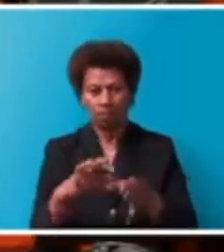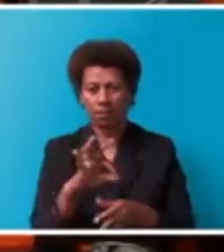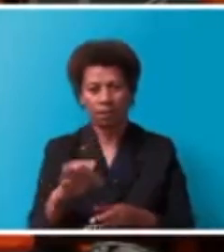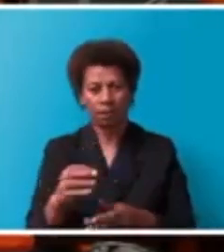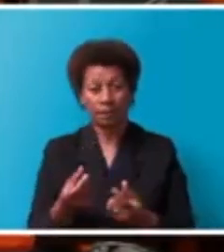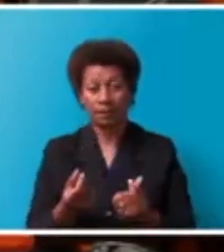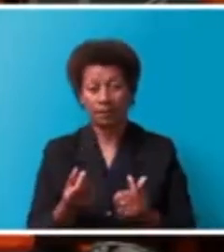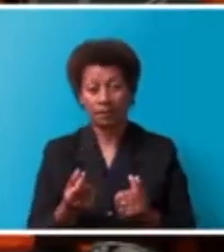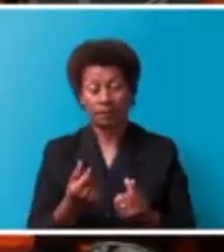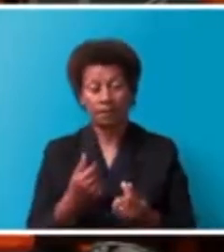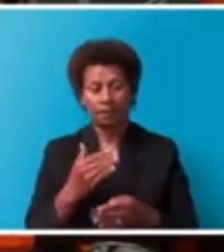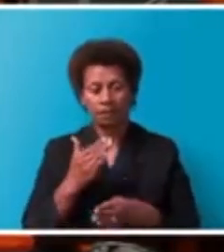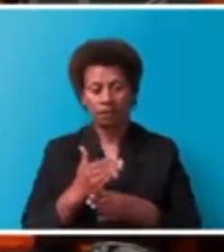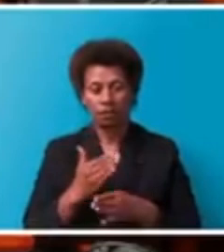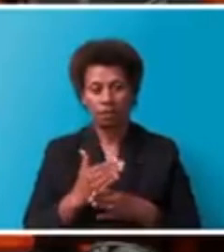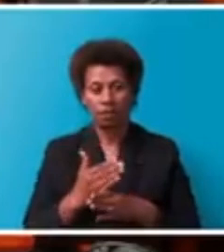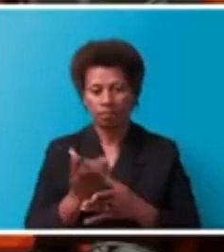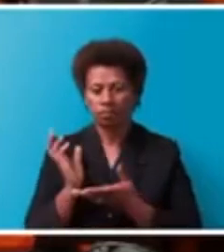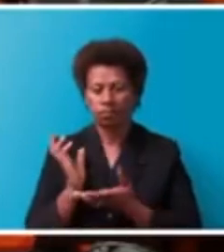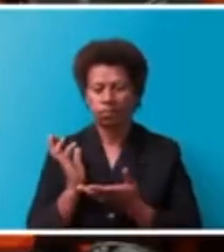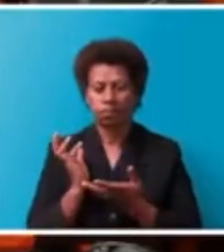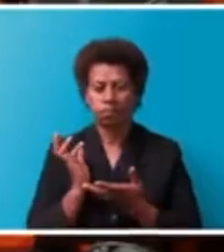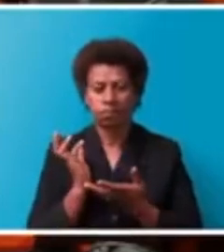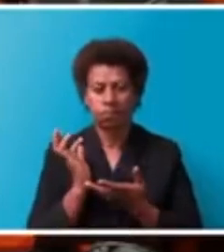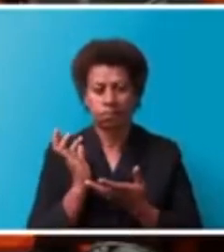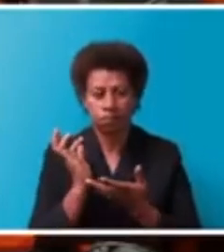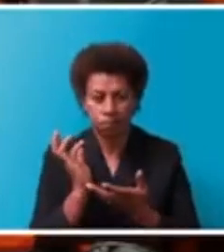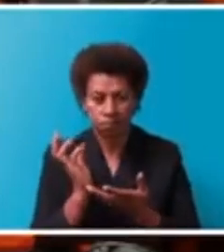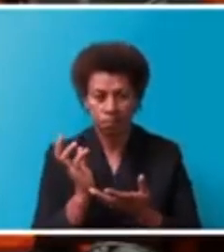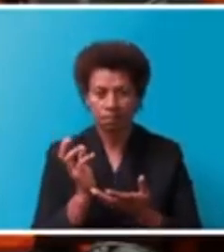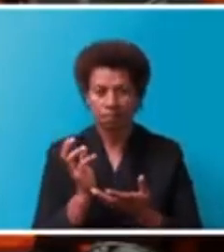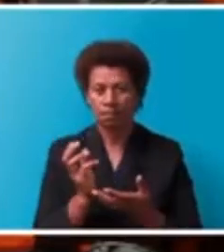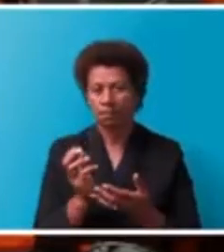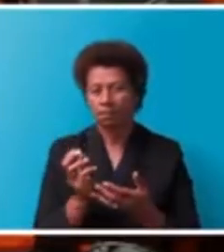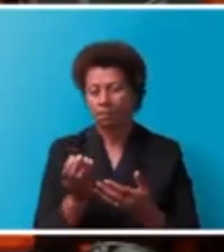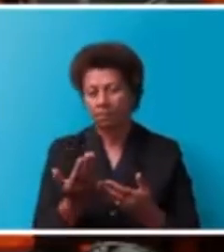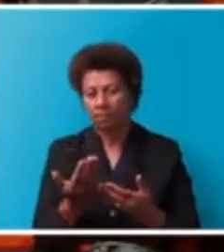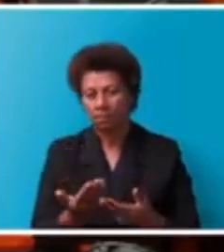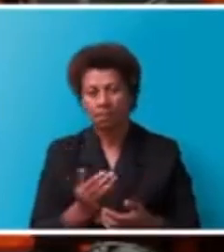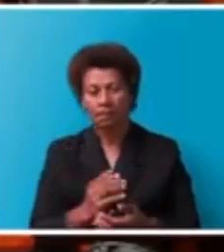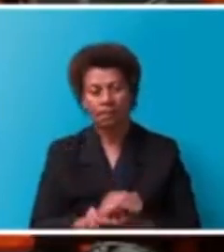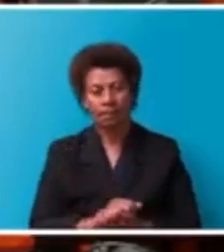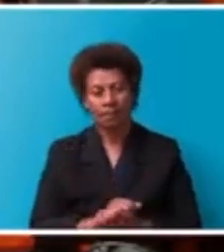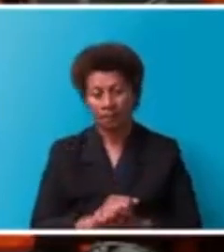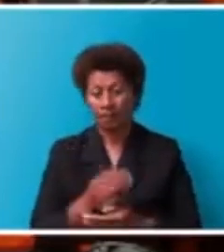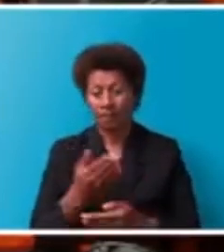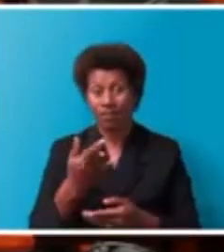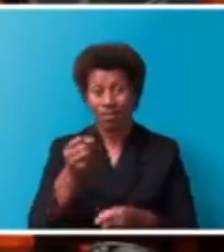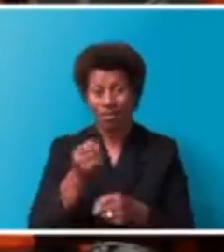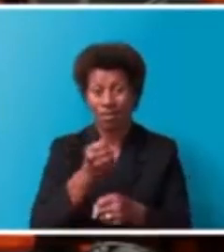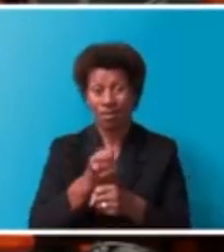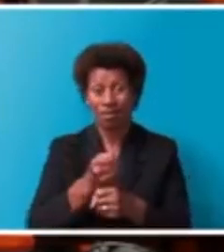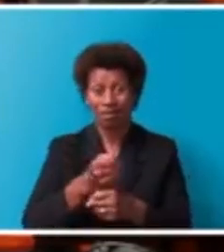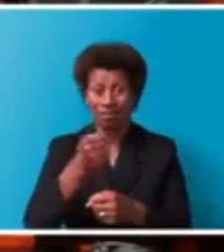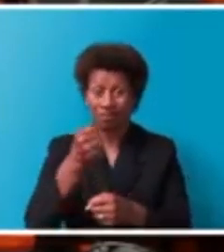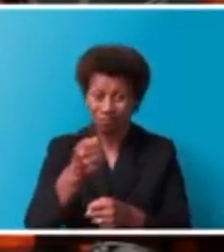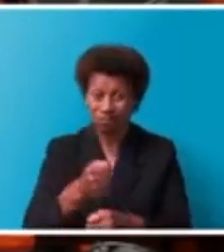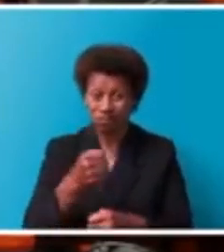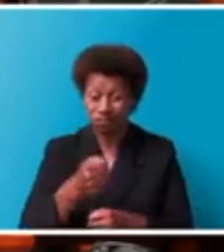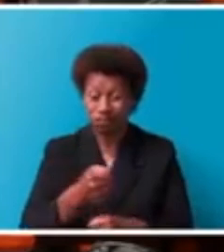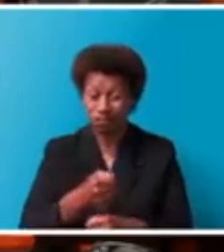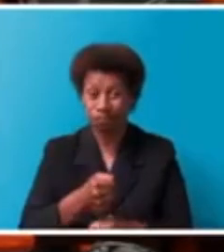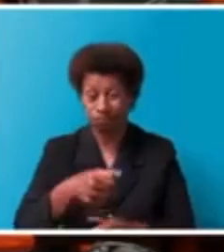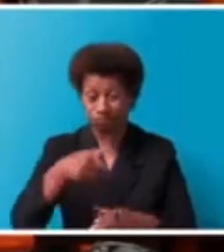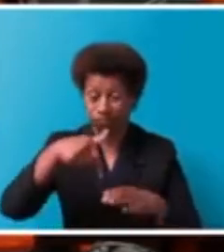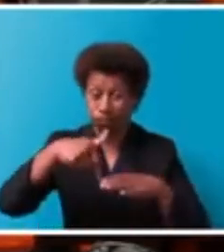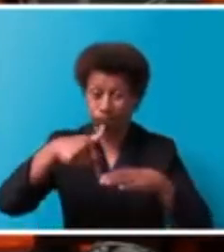but it is a job that they have carried with proud shoulders, nevertheless. In terms of the mining industry contribution to employment and